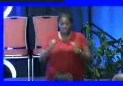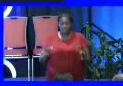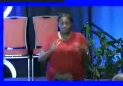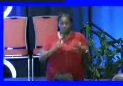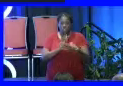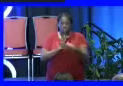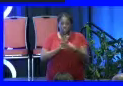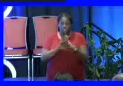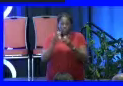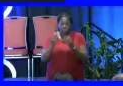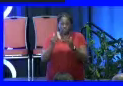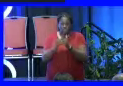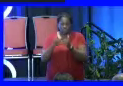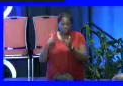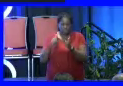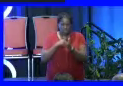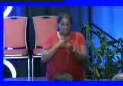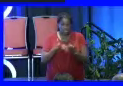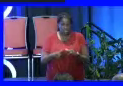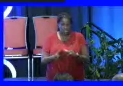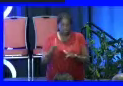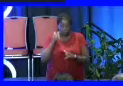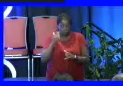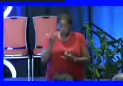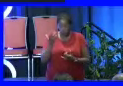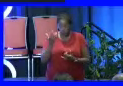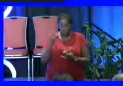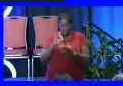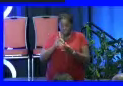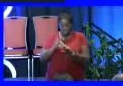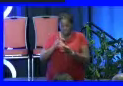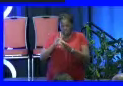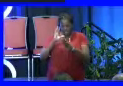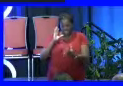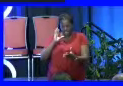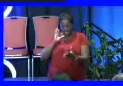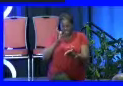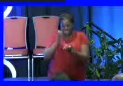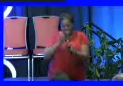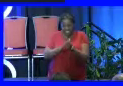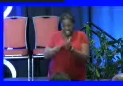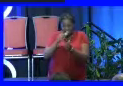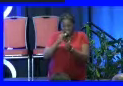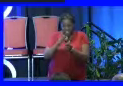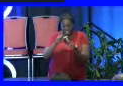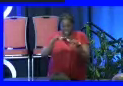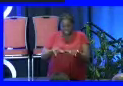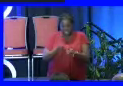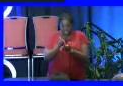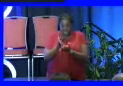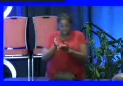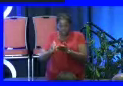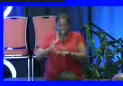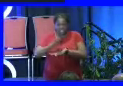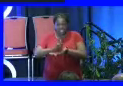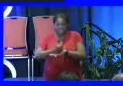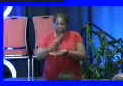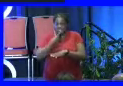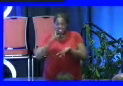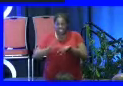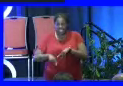share the data with us, and they still won't because the releases that the continuums have in place don't say I can share with